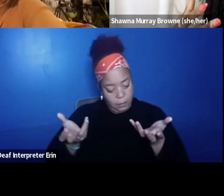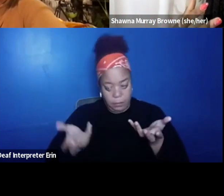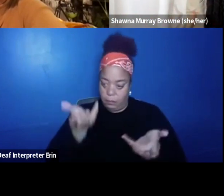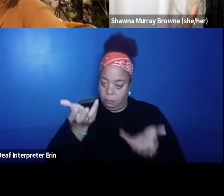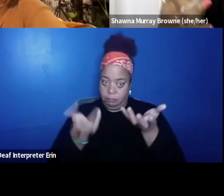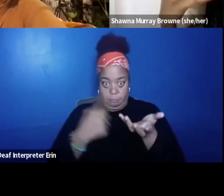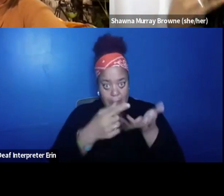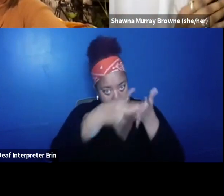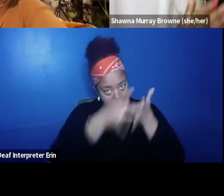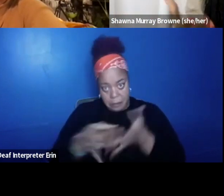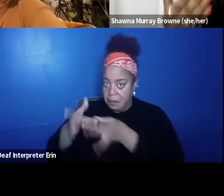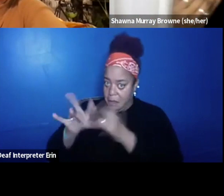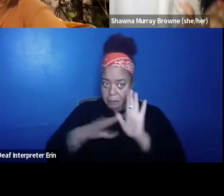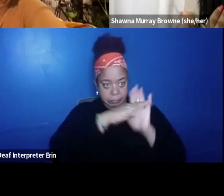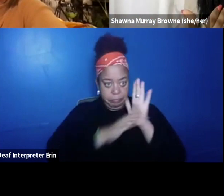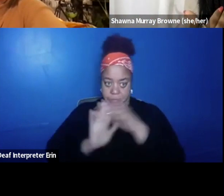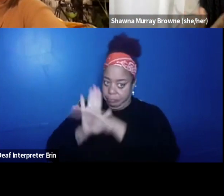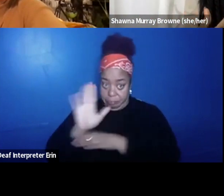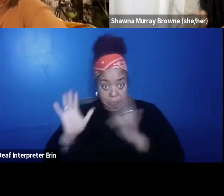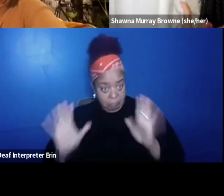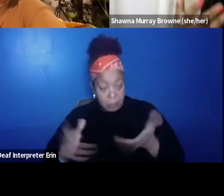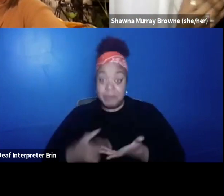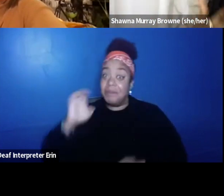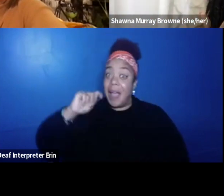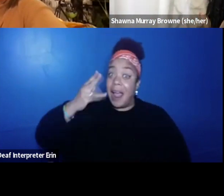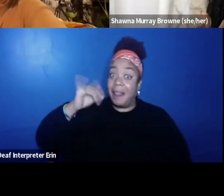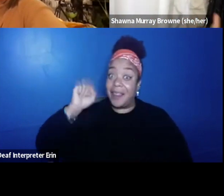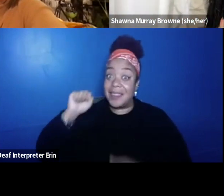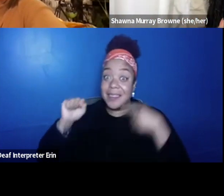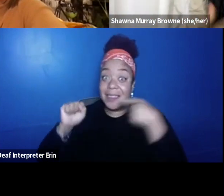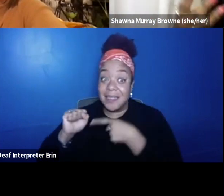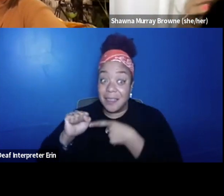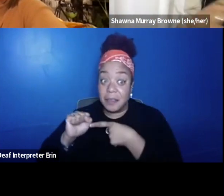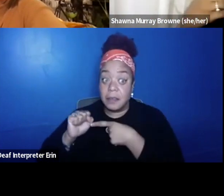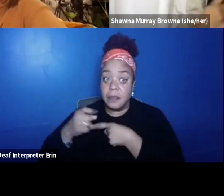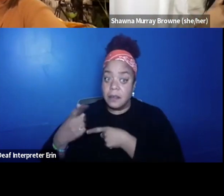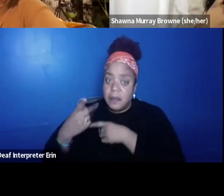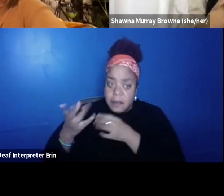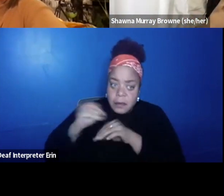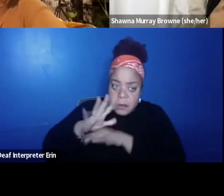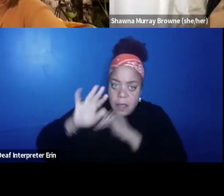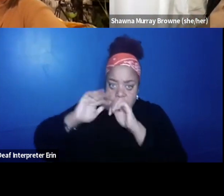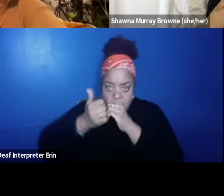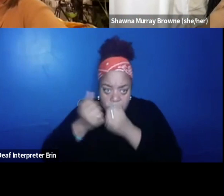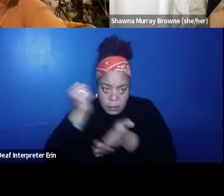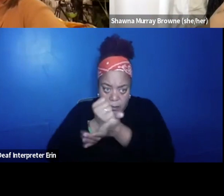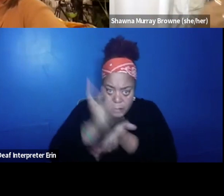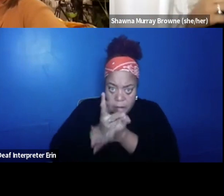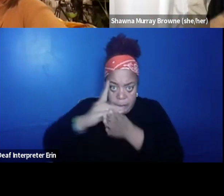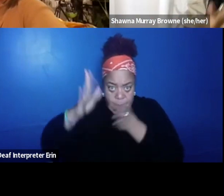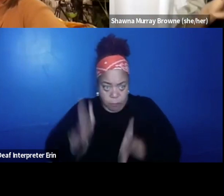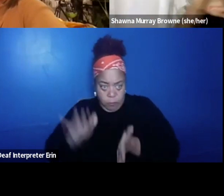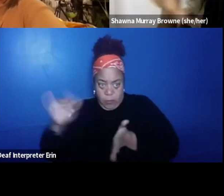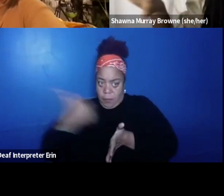of ethics informs how a social worker, how a professional, and I'm speaking from a social work